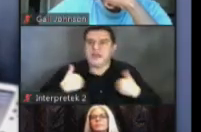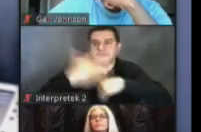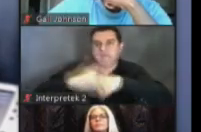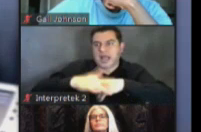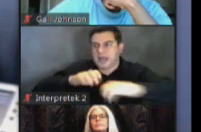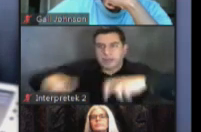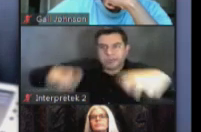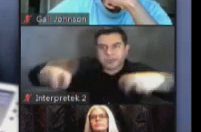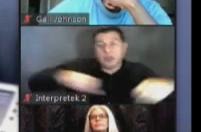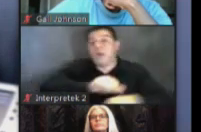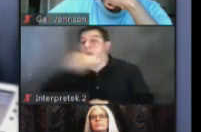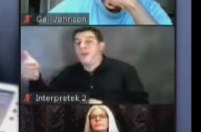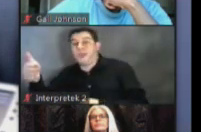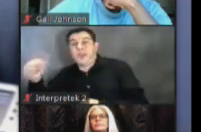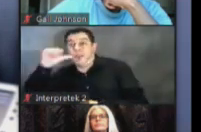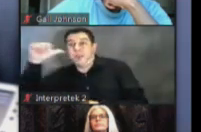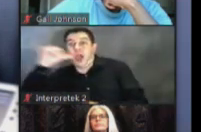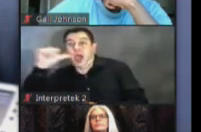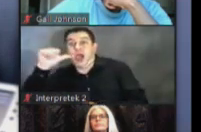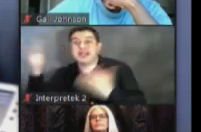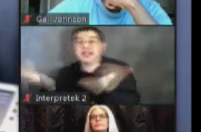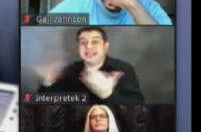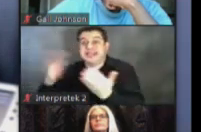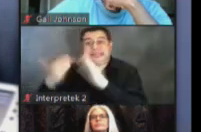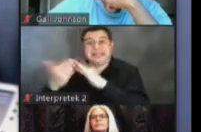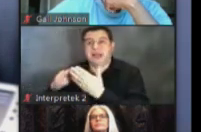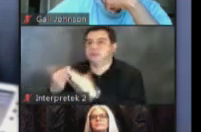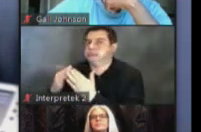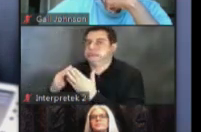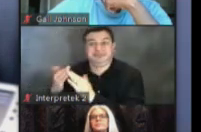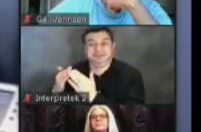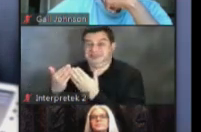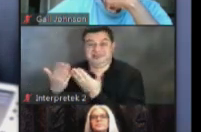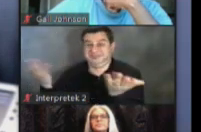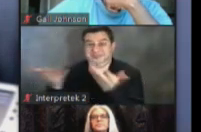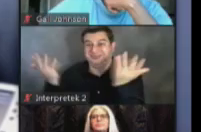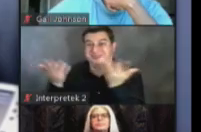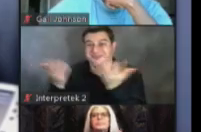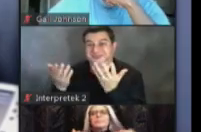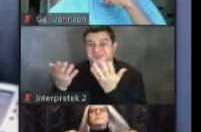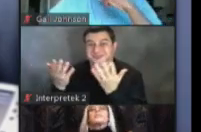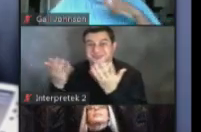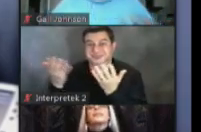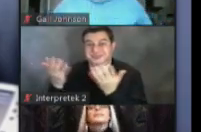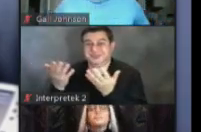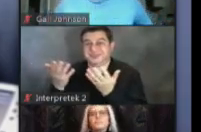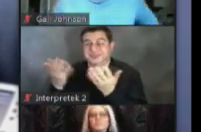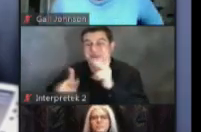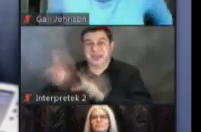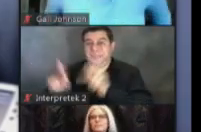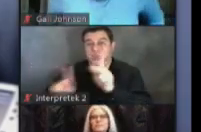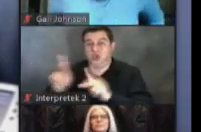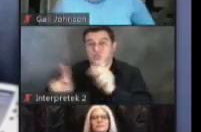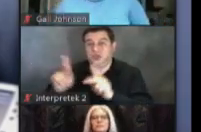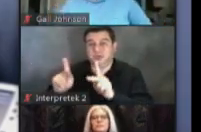in this city which employ a large number of individuals that are not set up for